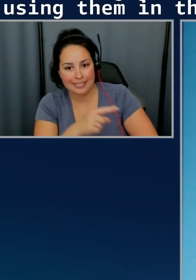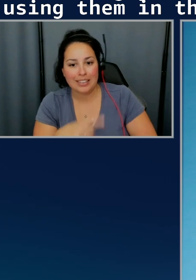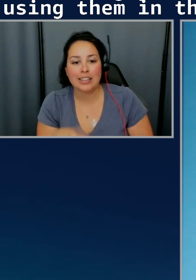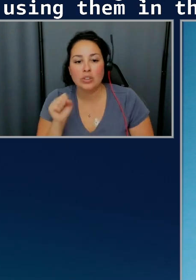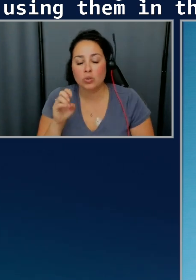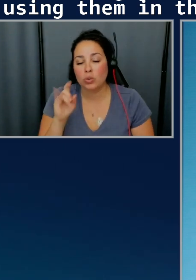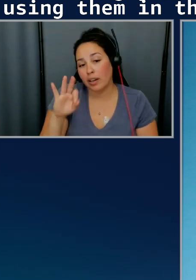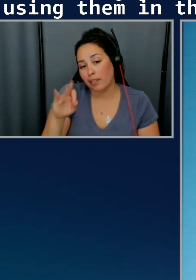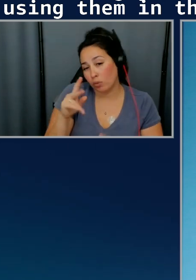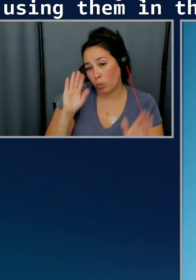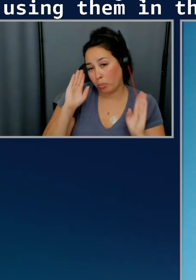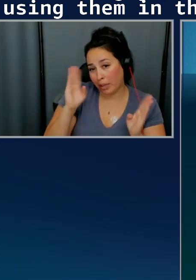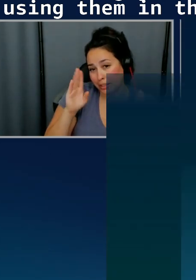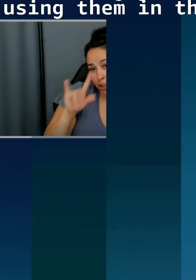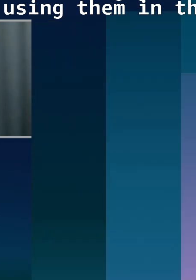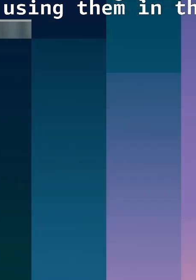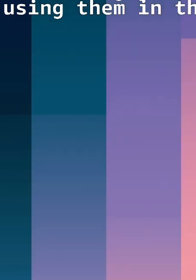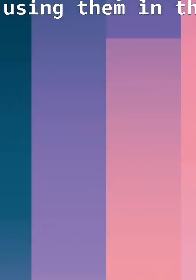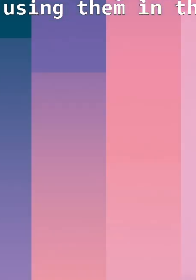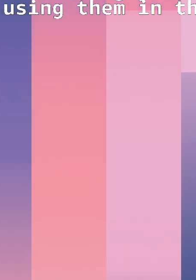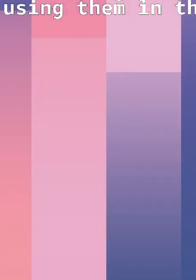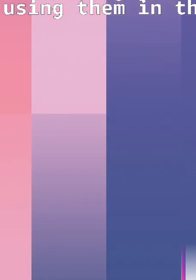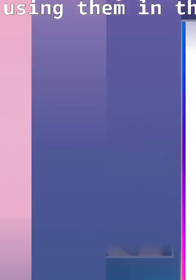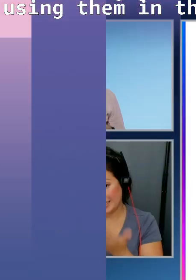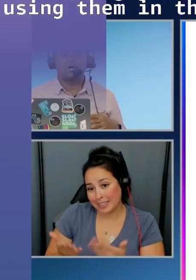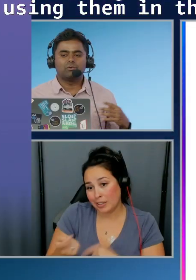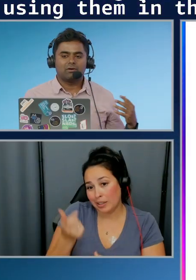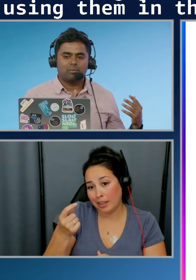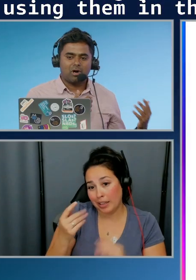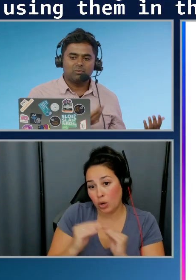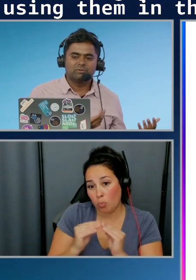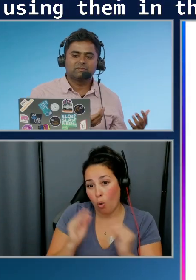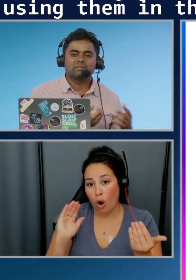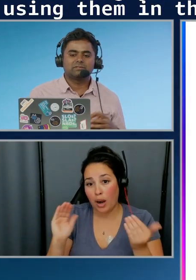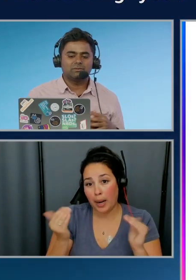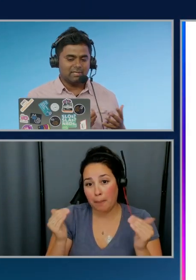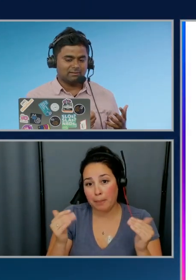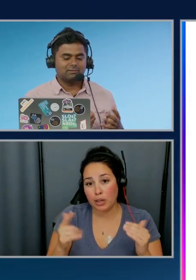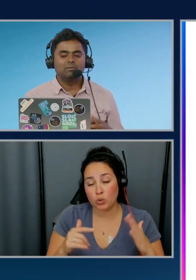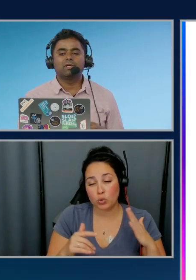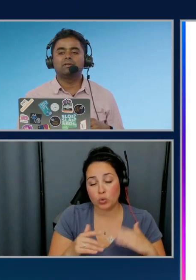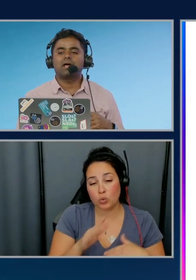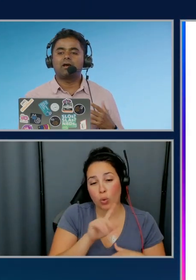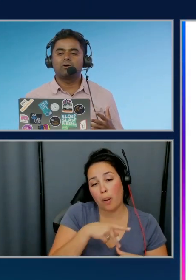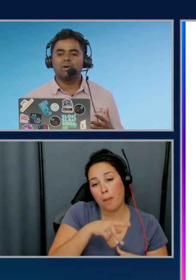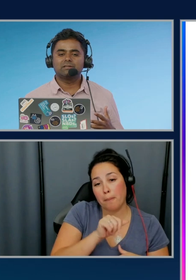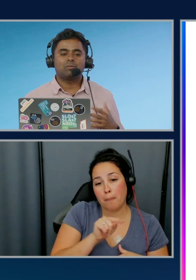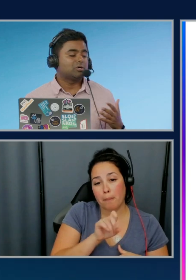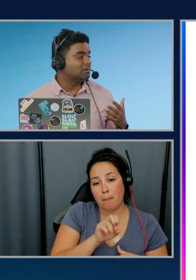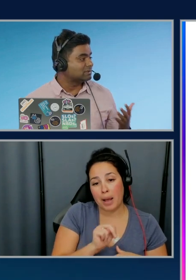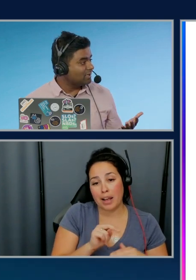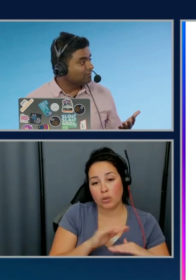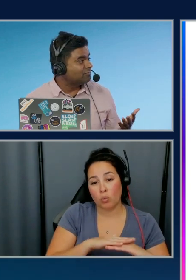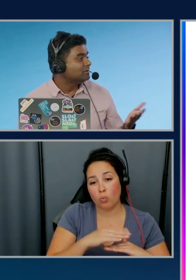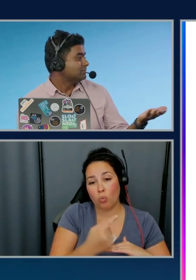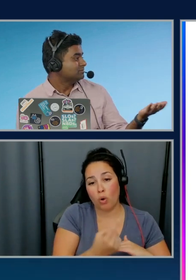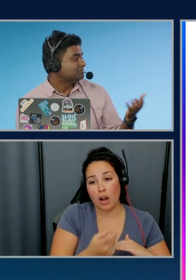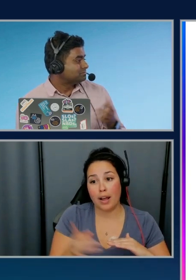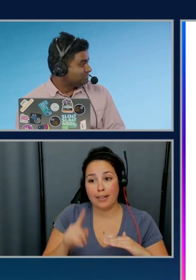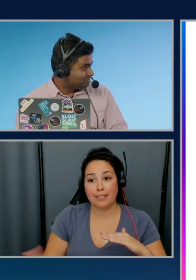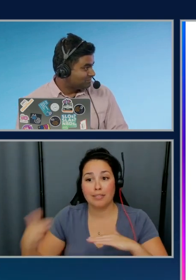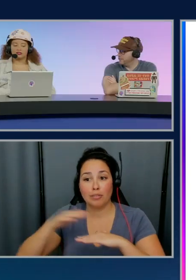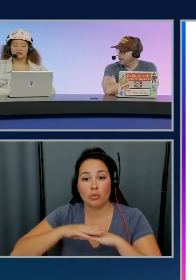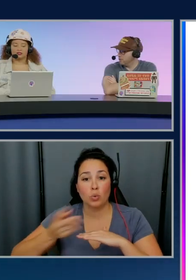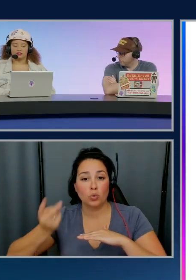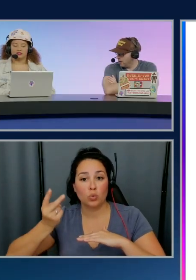here is a little bit more than pattern 1, right? So now you have the prompt, which is sensitive, yes, but then the anonymizer module itself. It's taking in